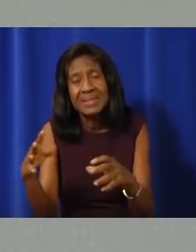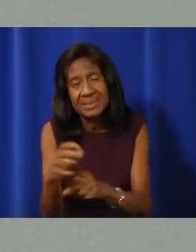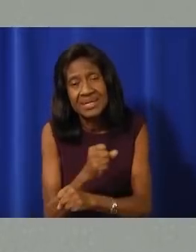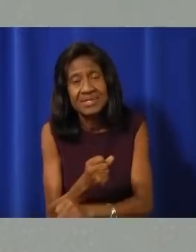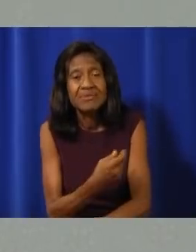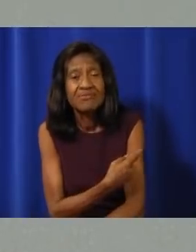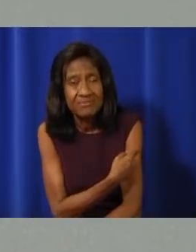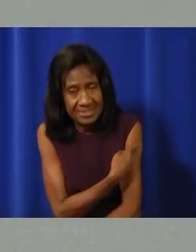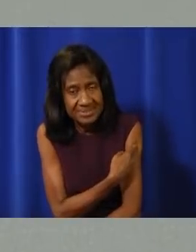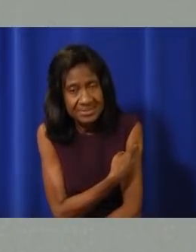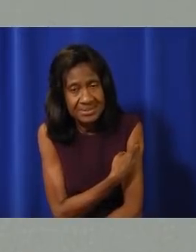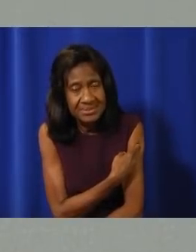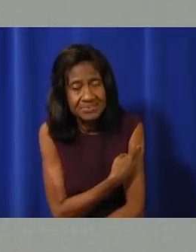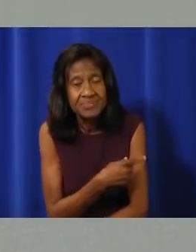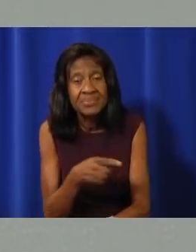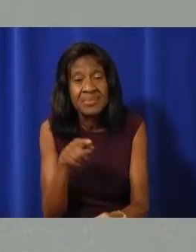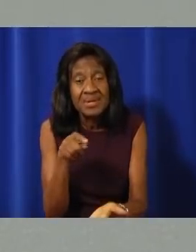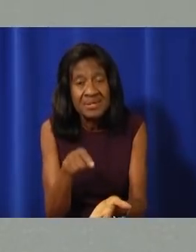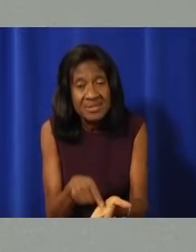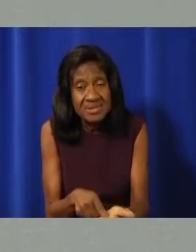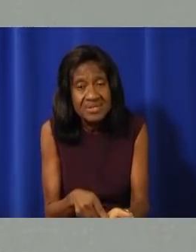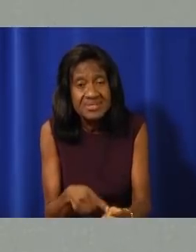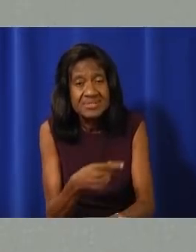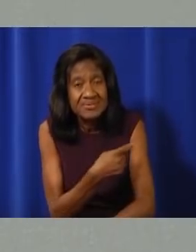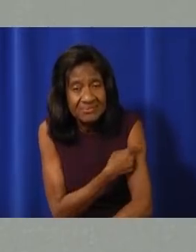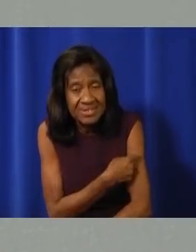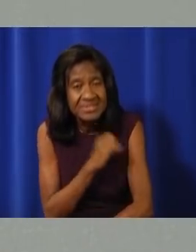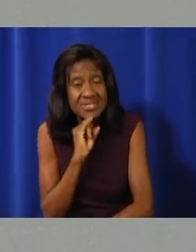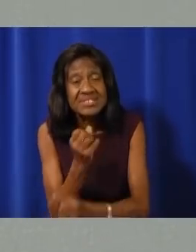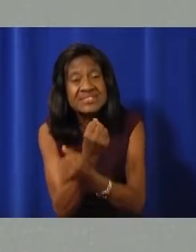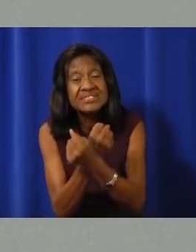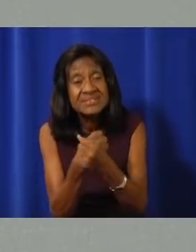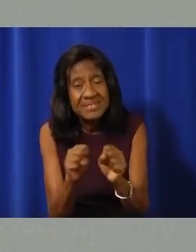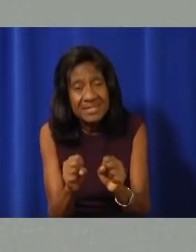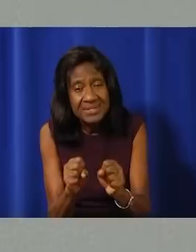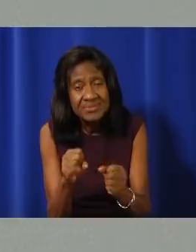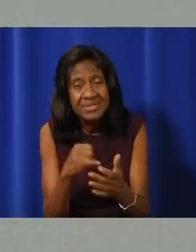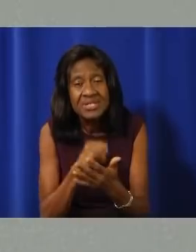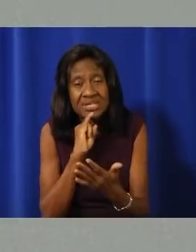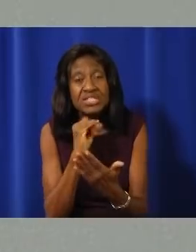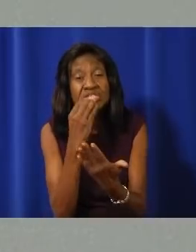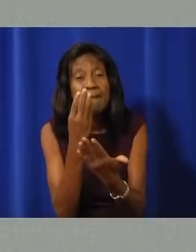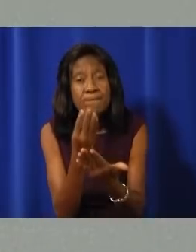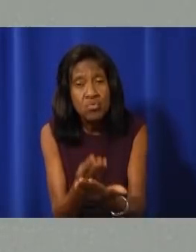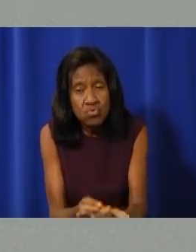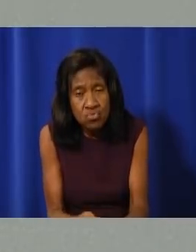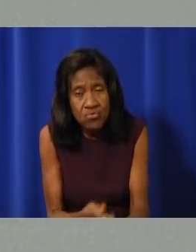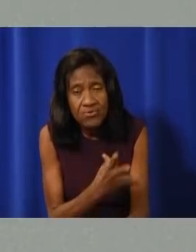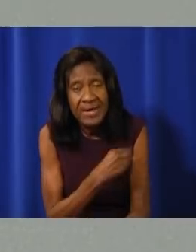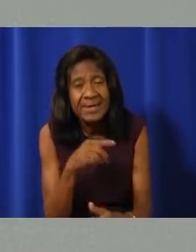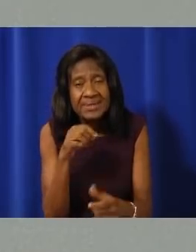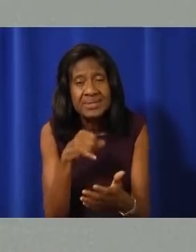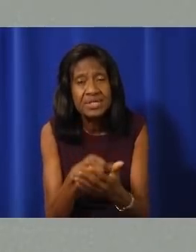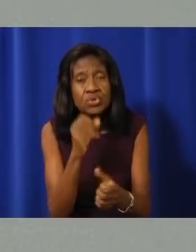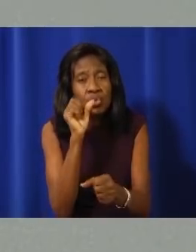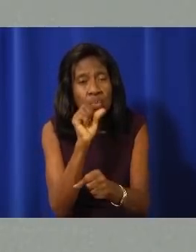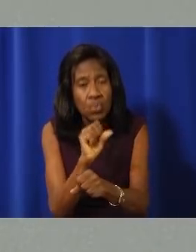vaccinated. This vaccine is safe, it's approved, and it works.